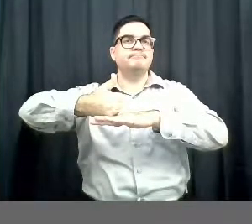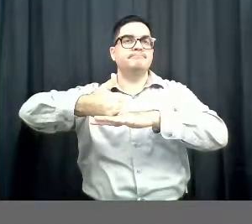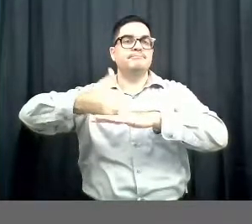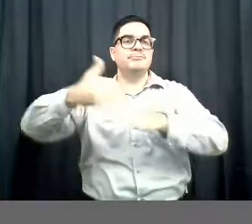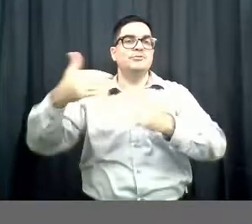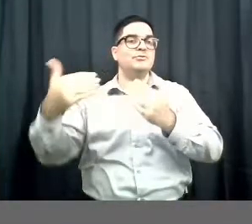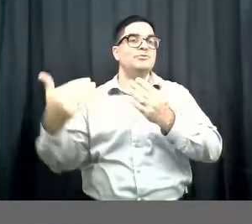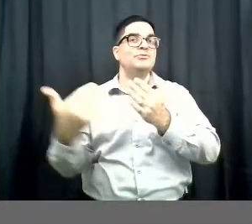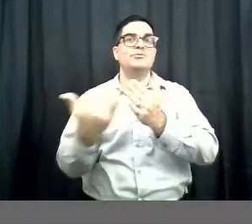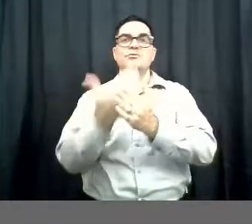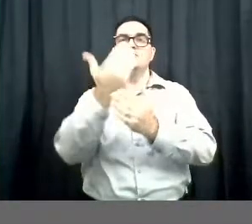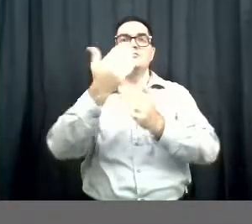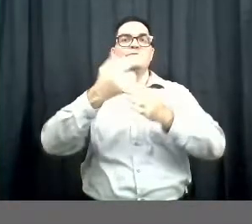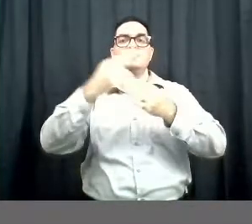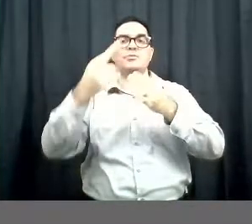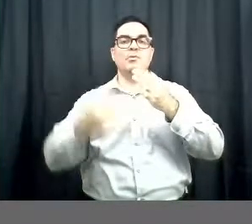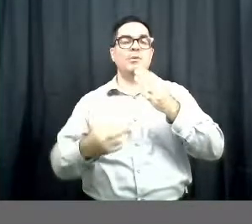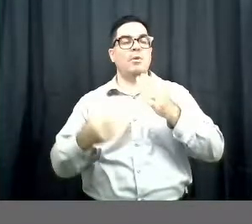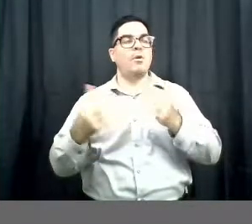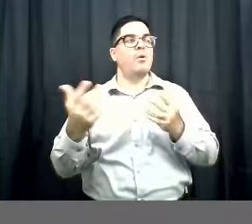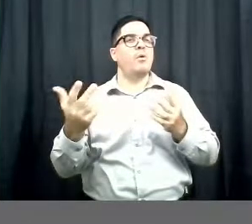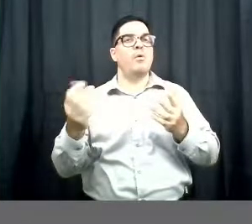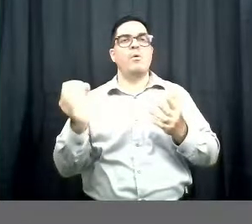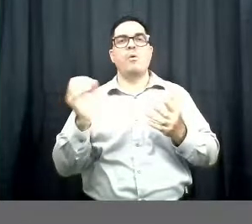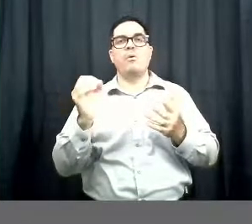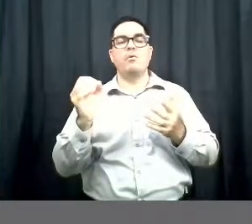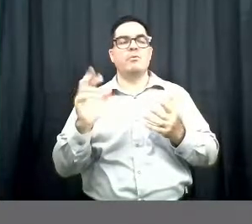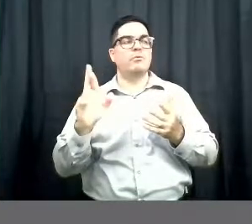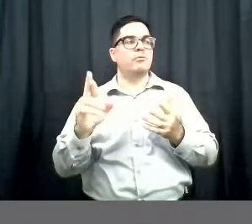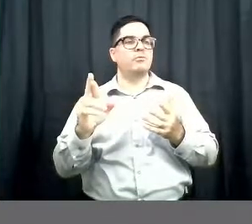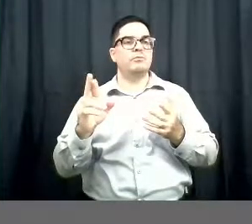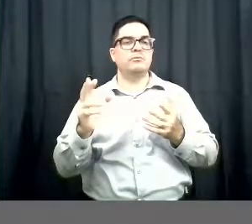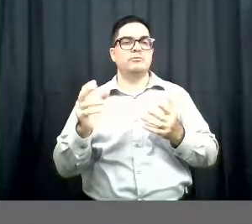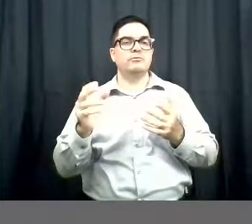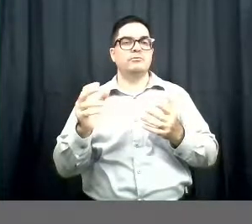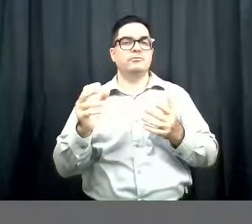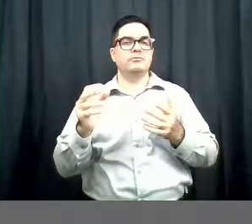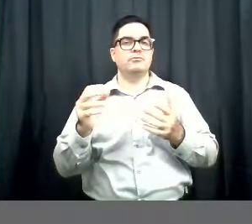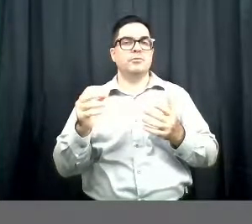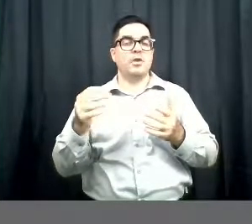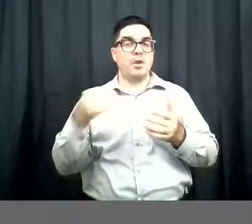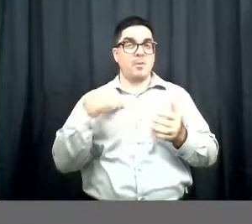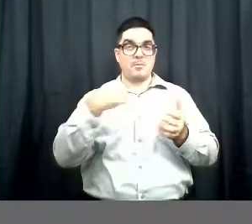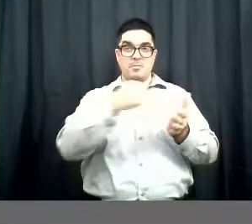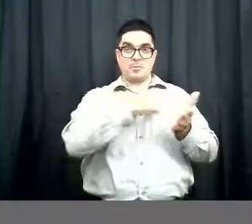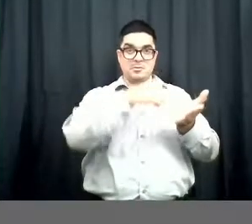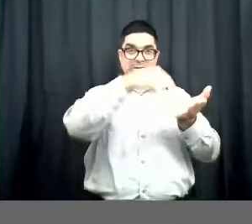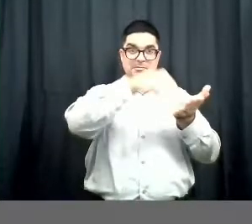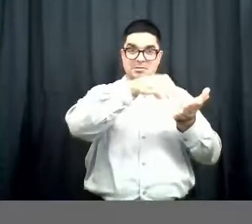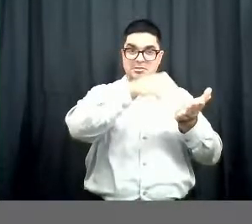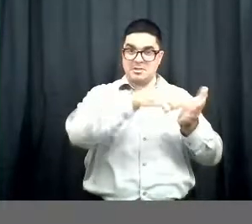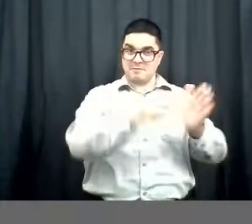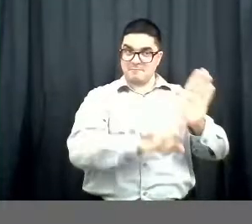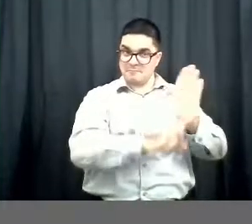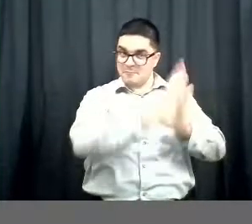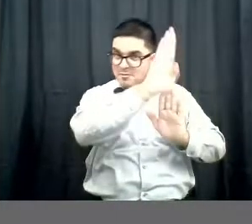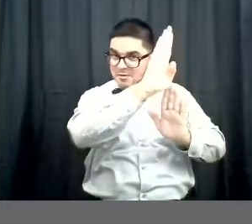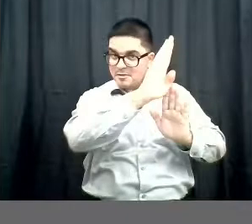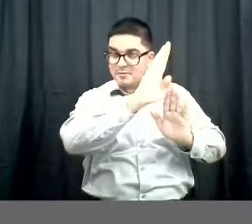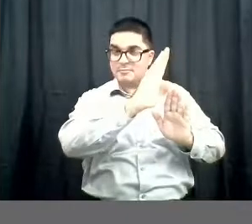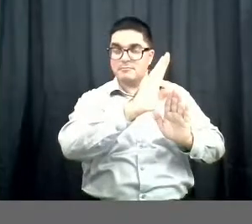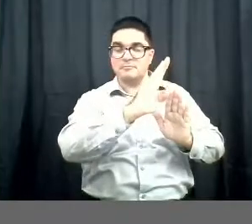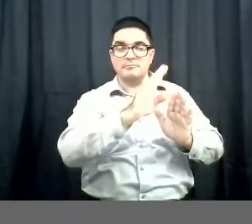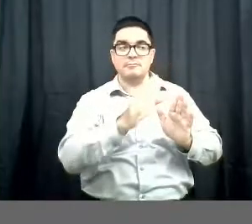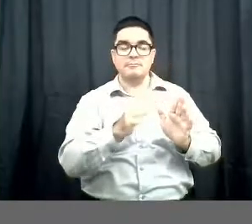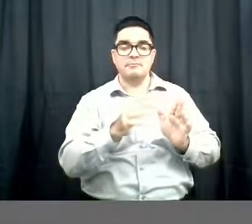focused on from precedent setting for the municipal debt markets, the public finance markets? Would you say that the way